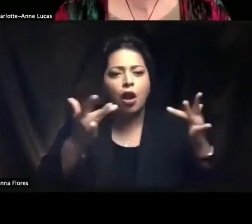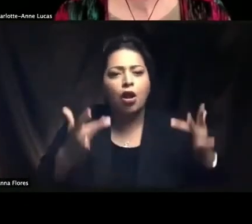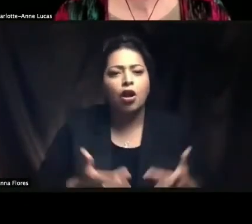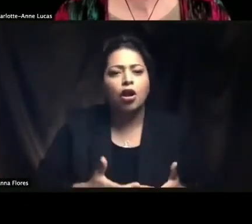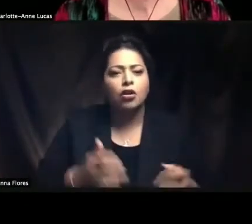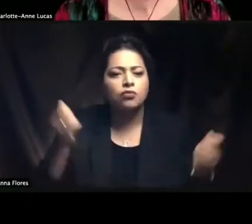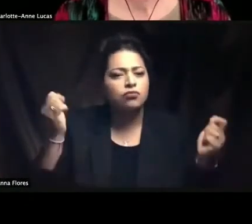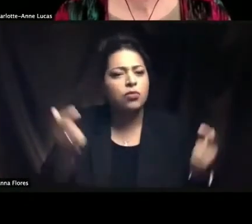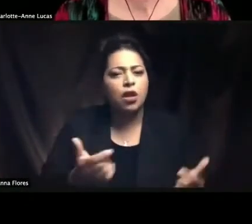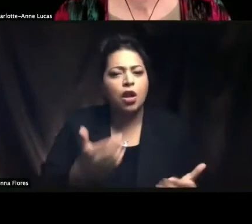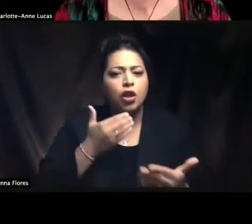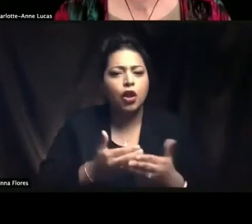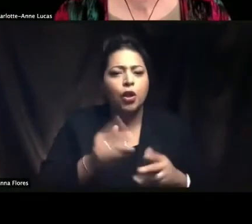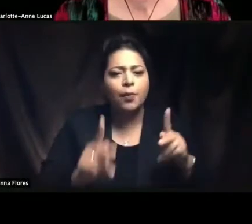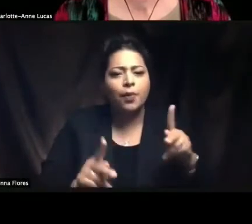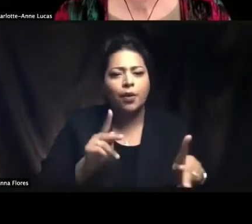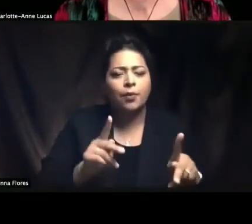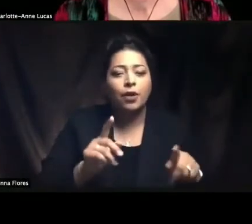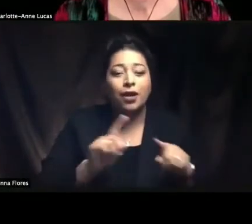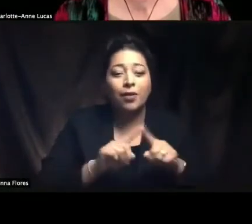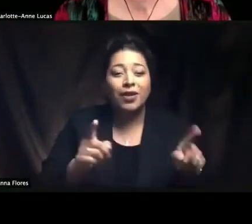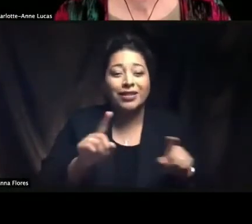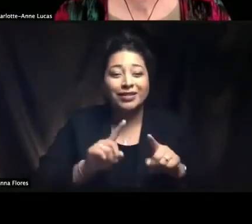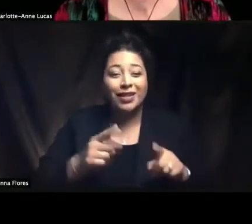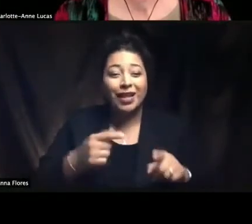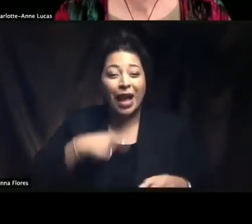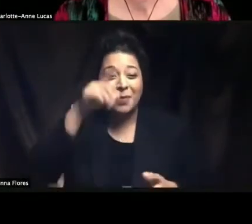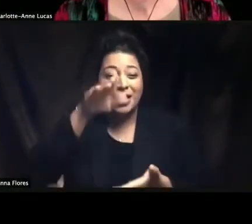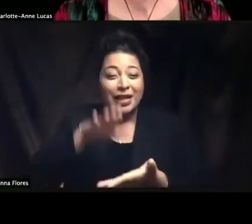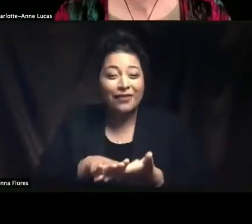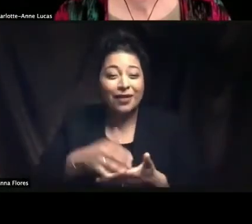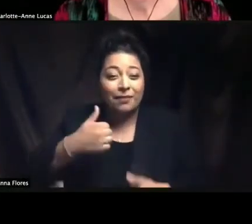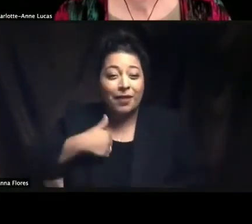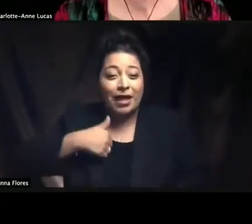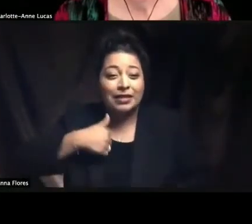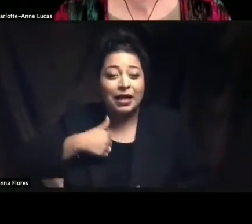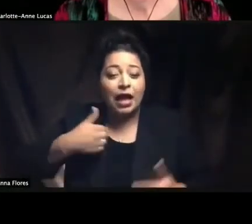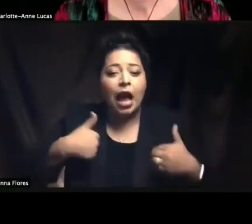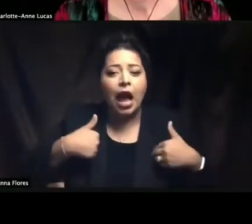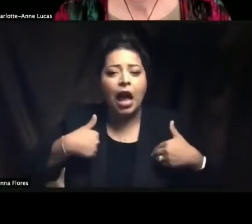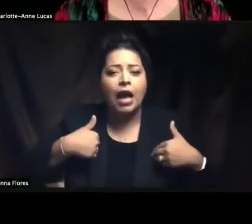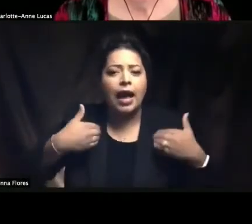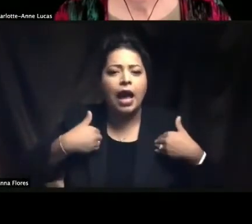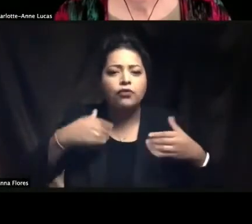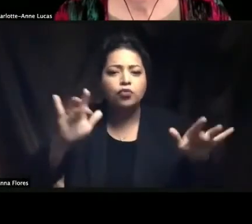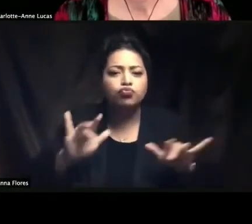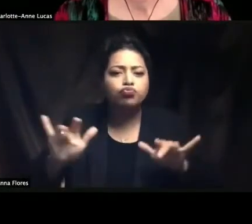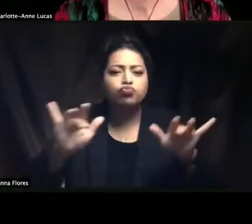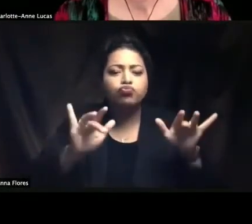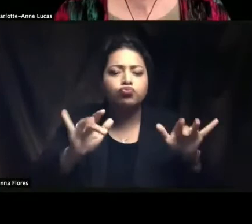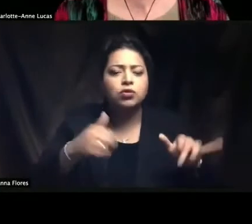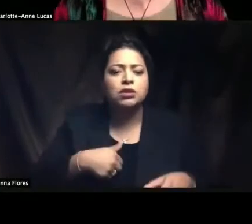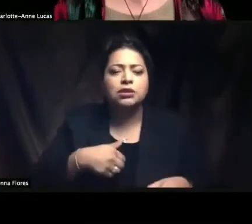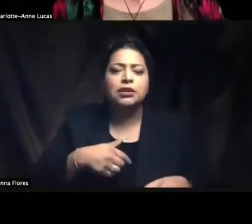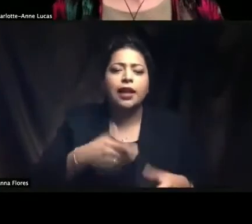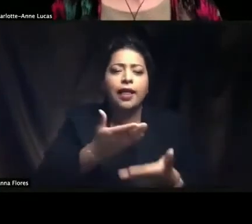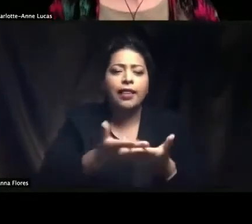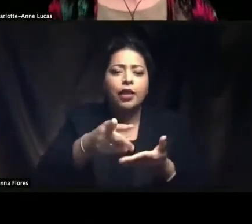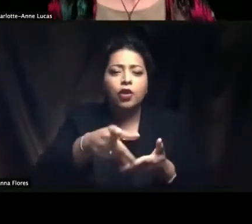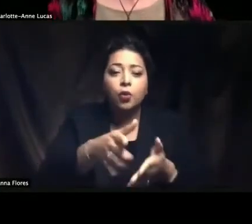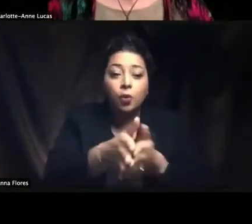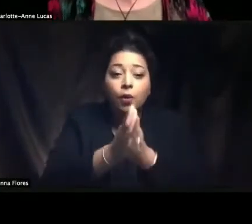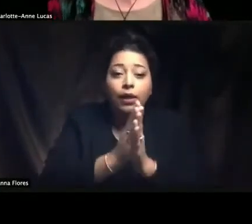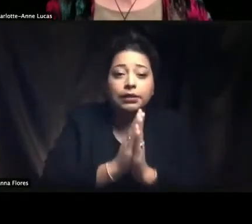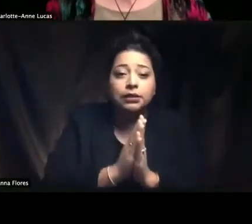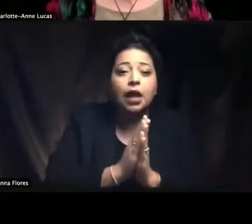good people. But the difference that I believe in myself is that I have a track record of getting things done, the results that you have asked